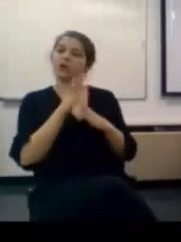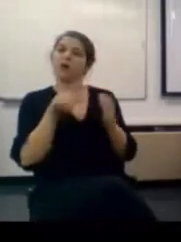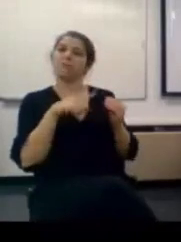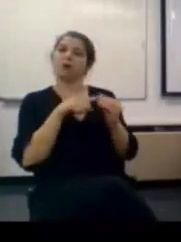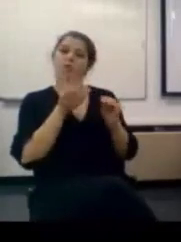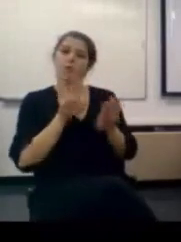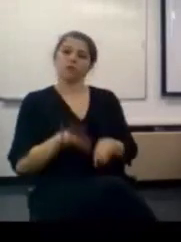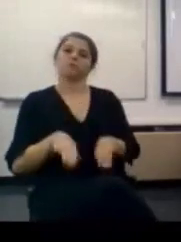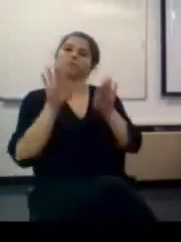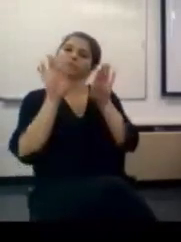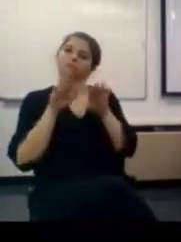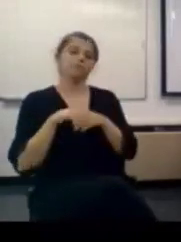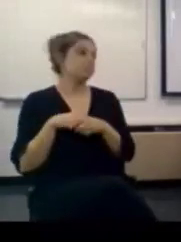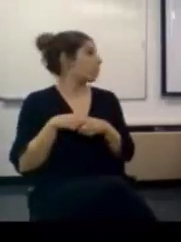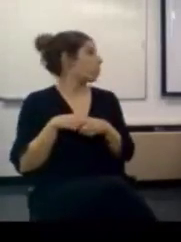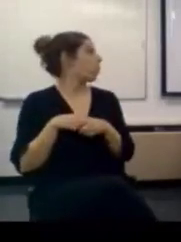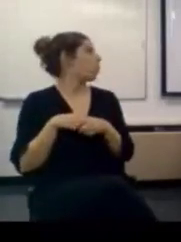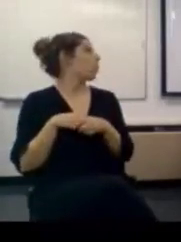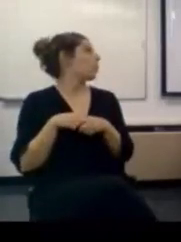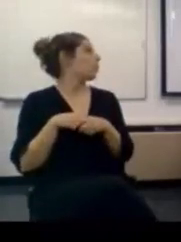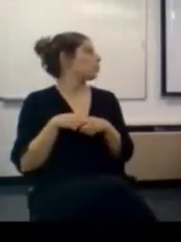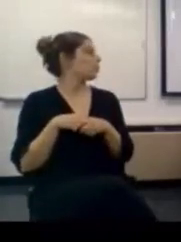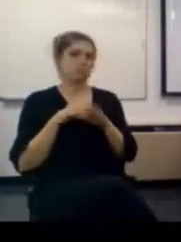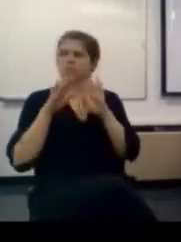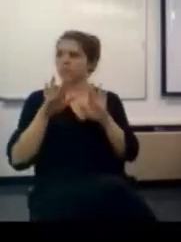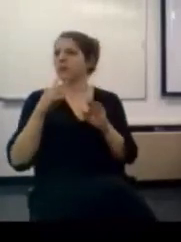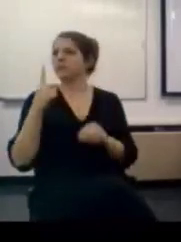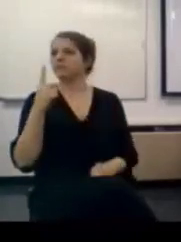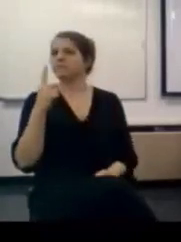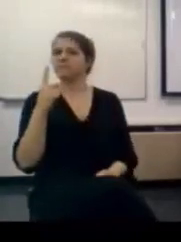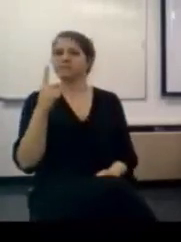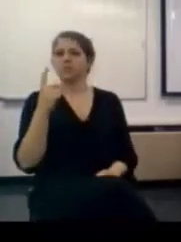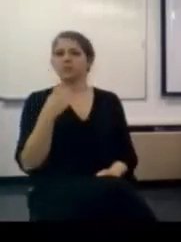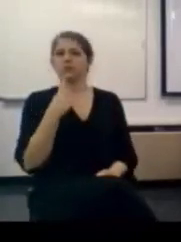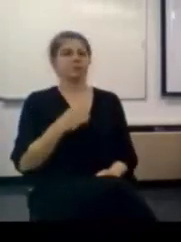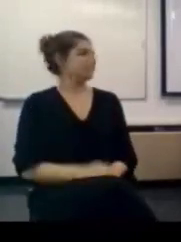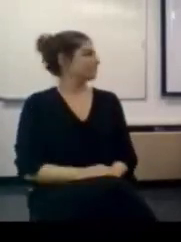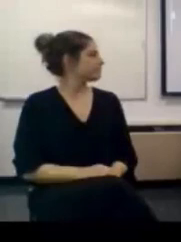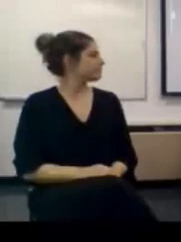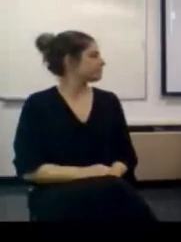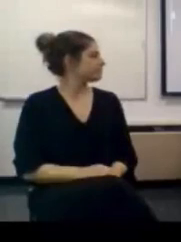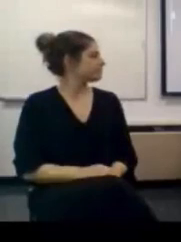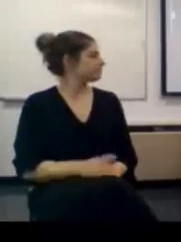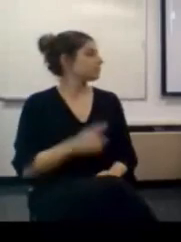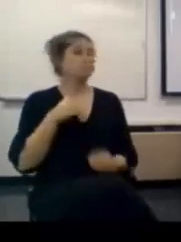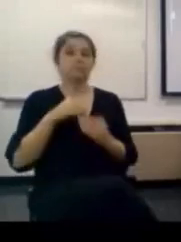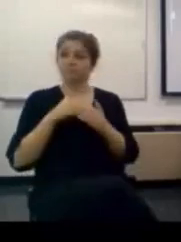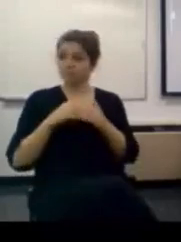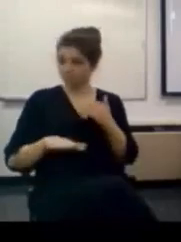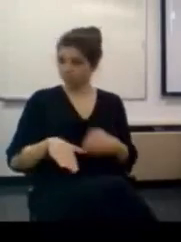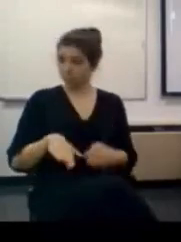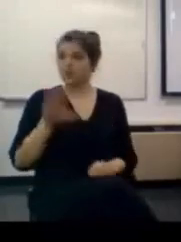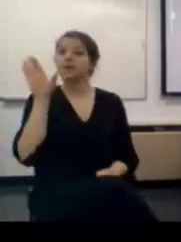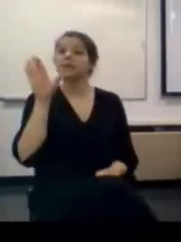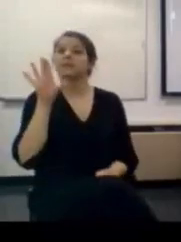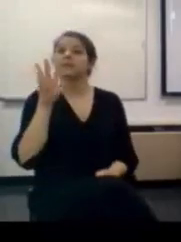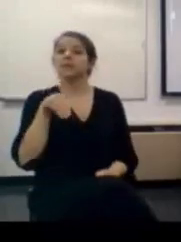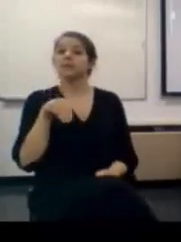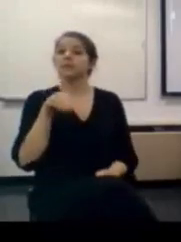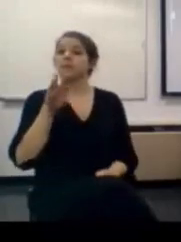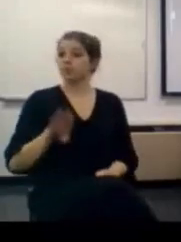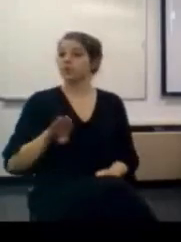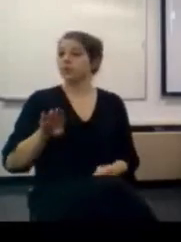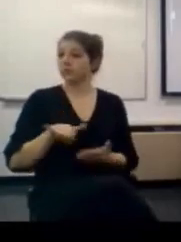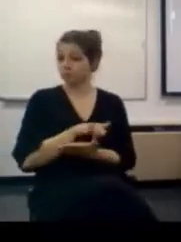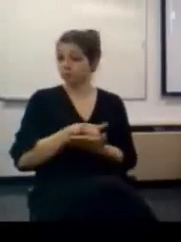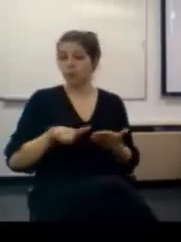Can you please share a bit about your upbringing? Oh boy, that's a great question. I was